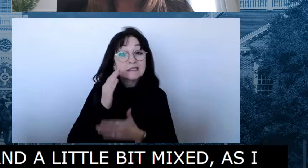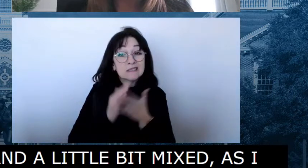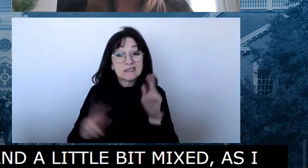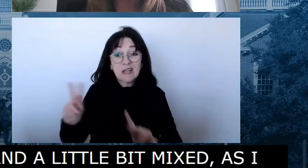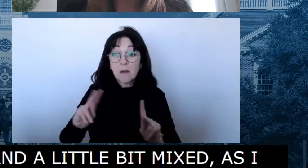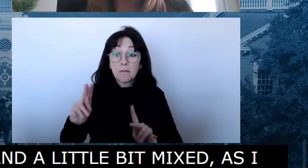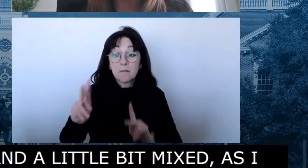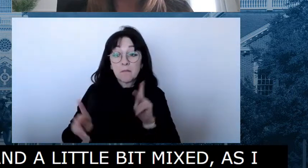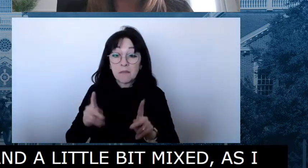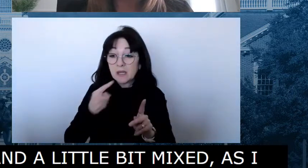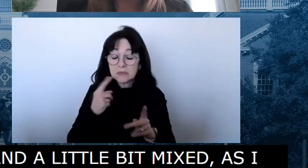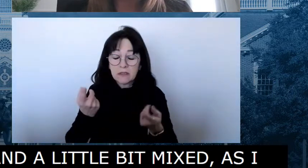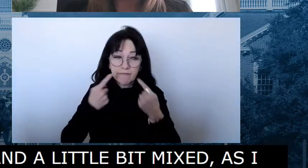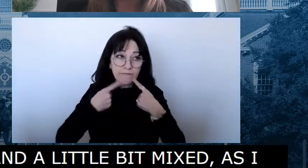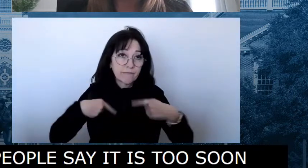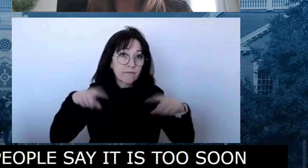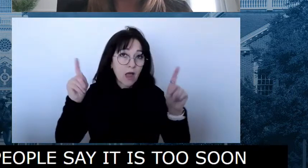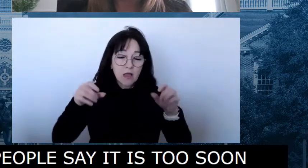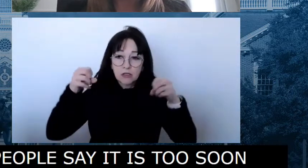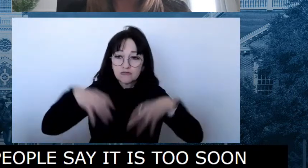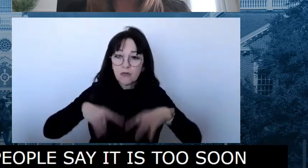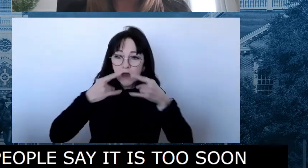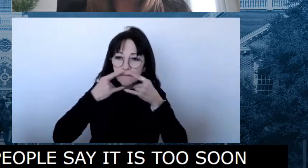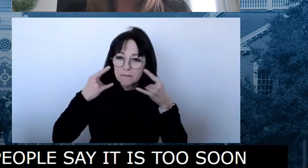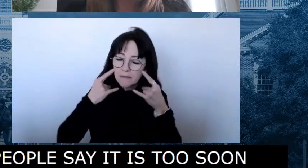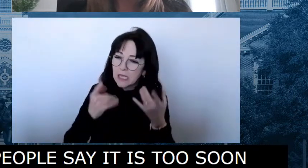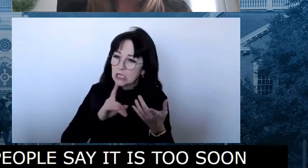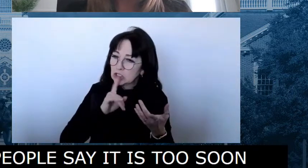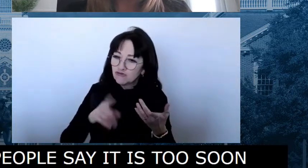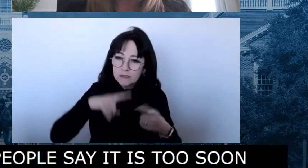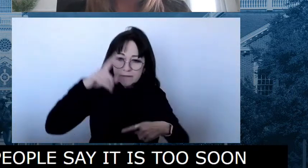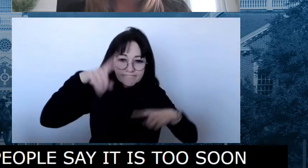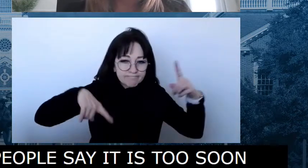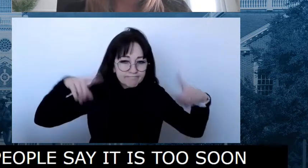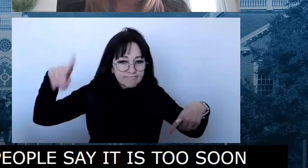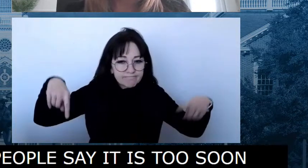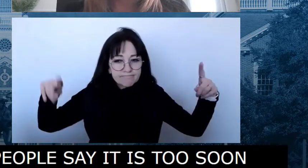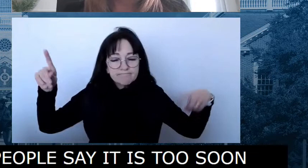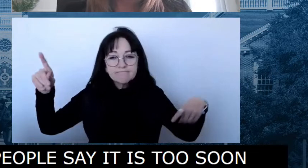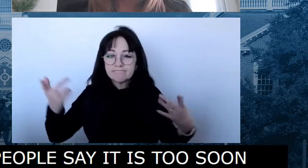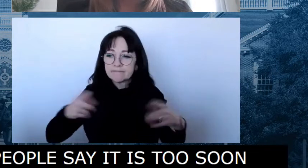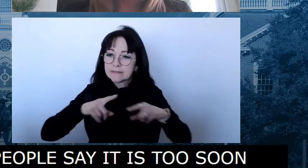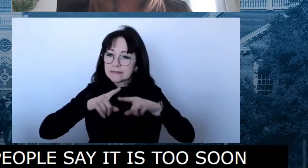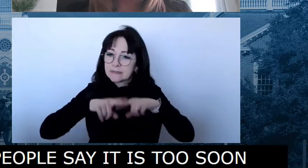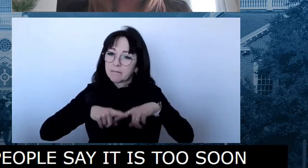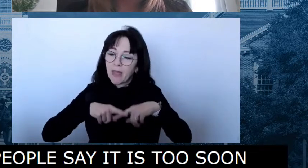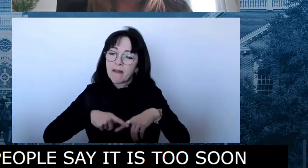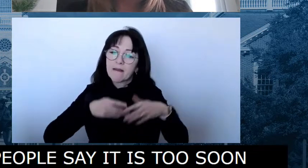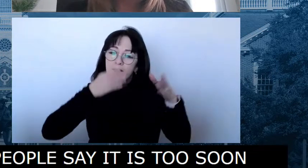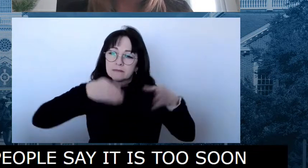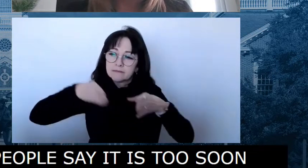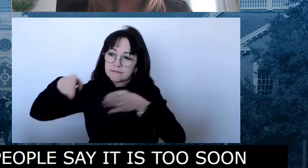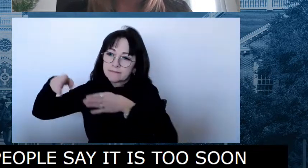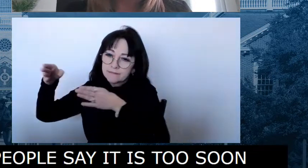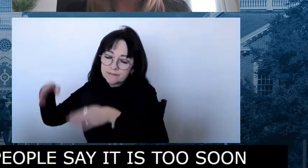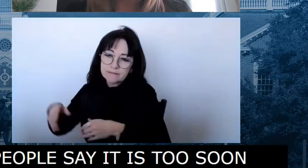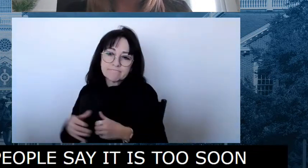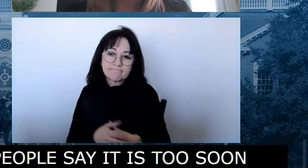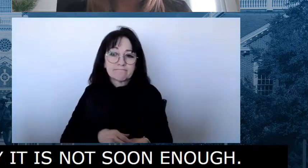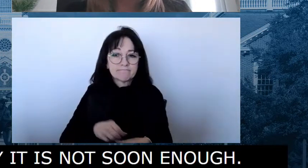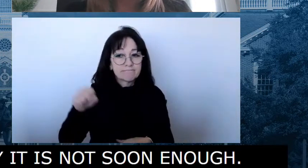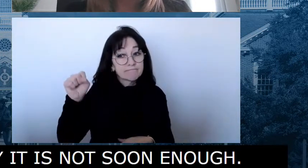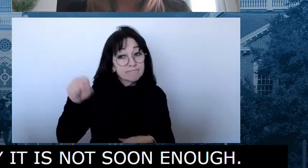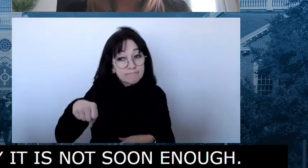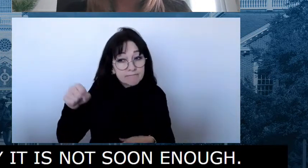it right on the money. We'll see. We do need additional time to